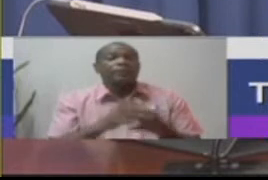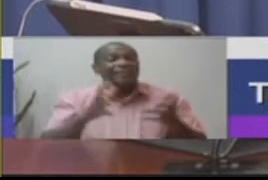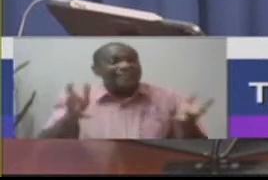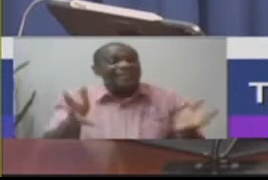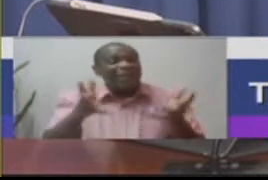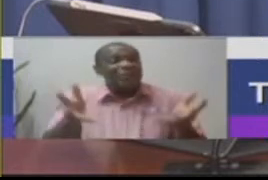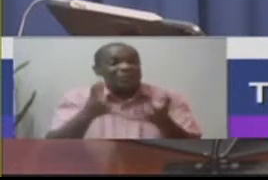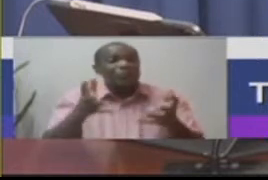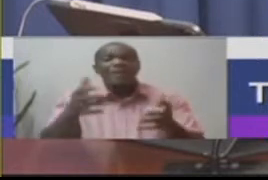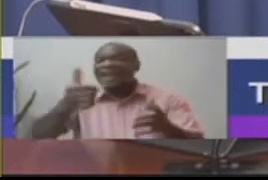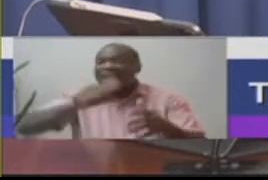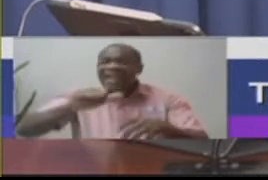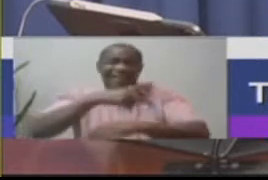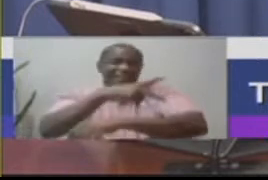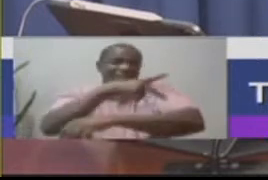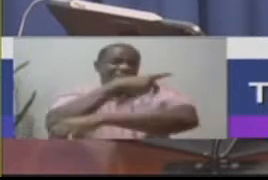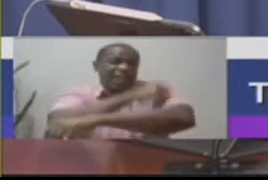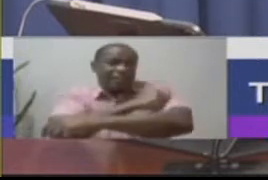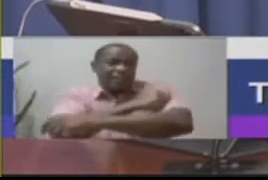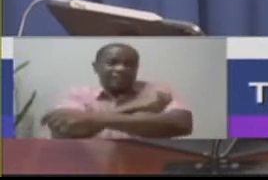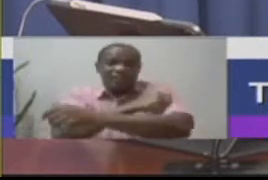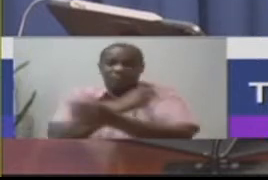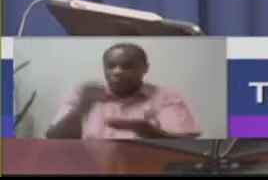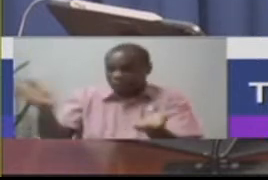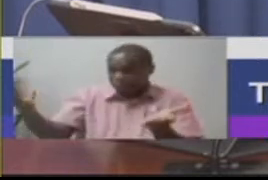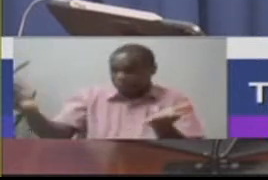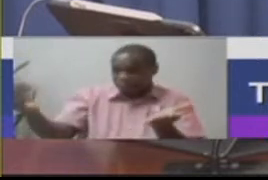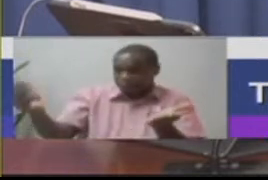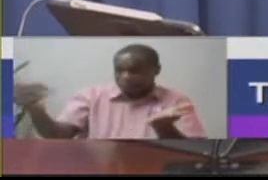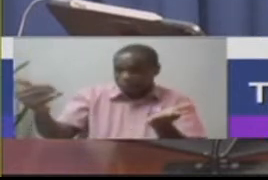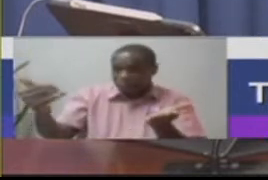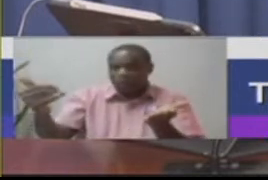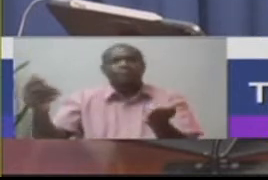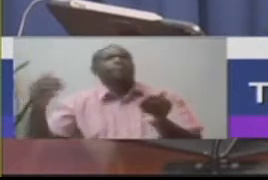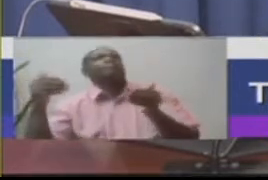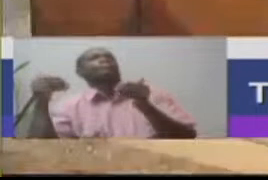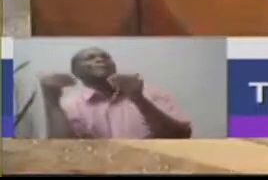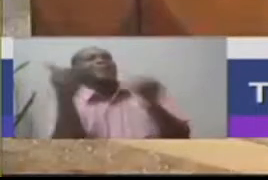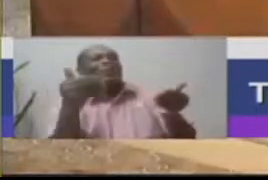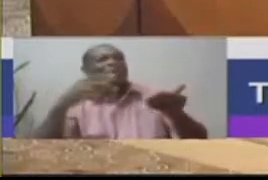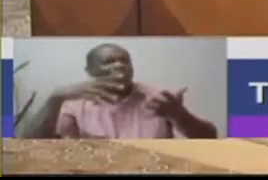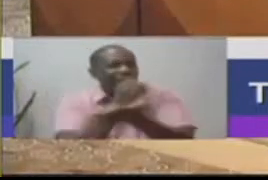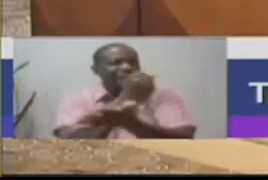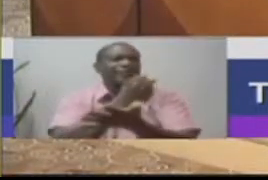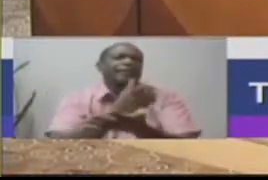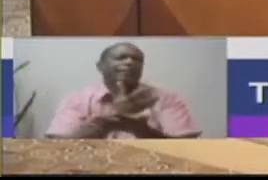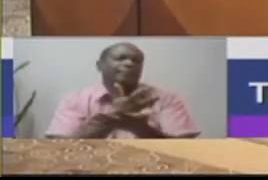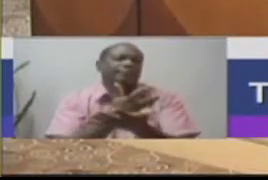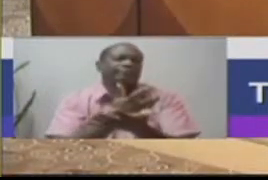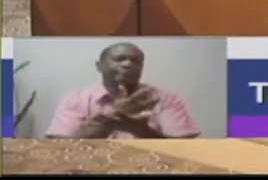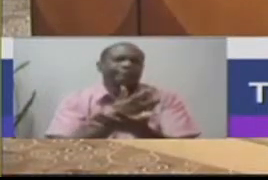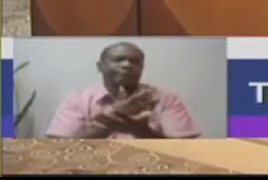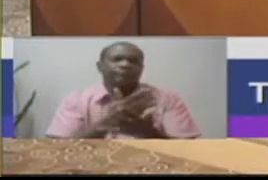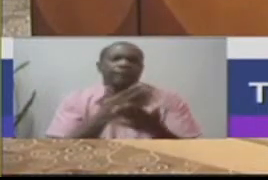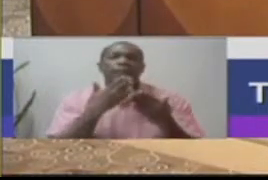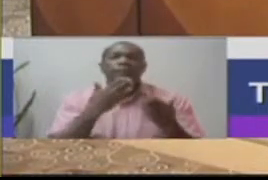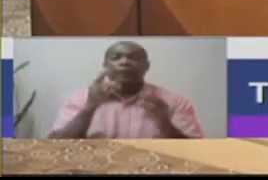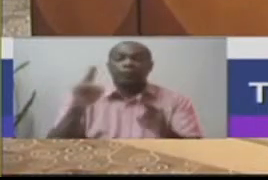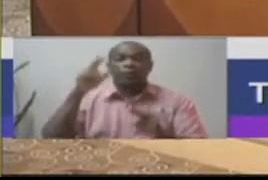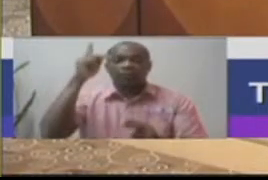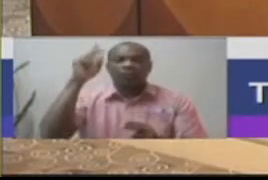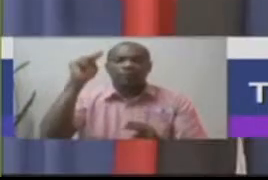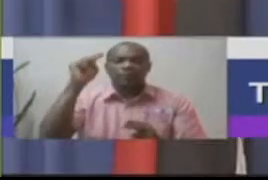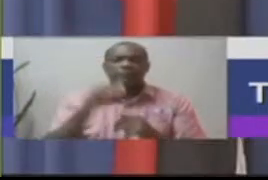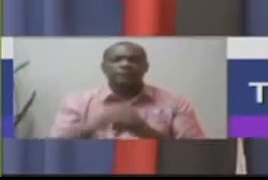to you, to take it at that particular time. Thank you very much, Honorable Prime Minister. Thank you very much,